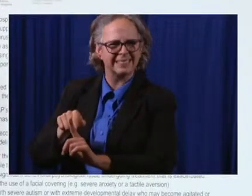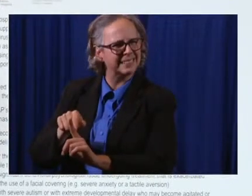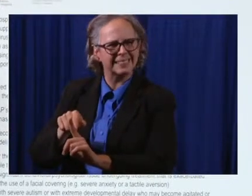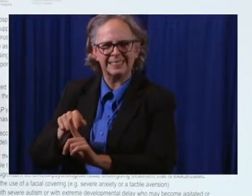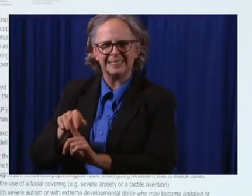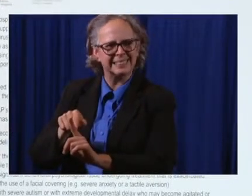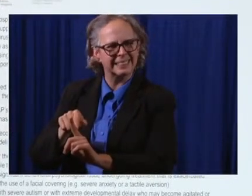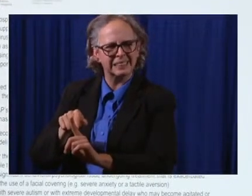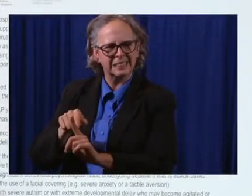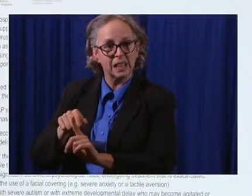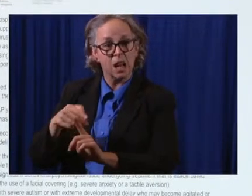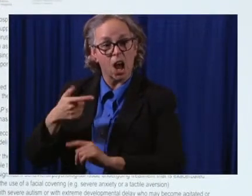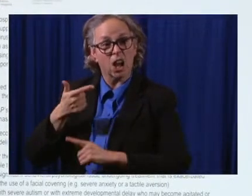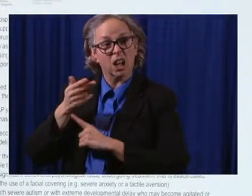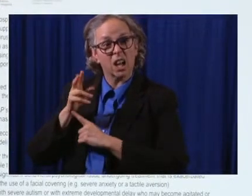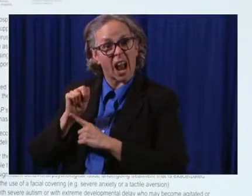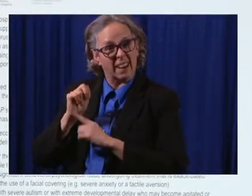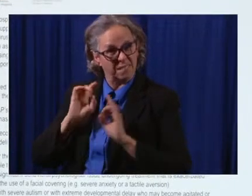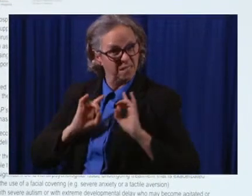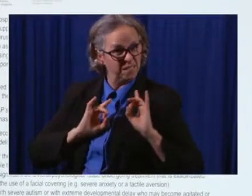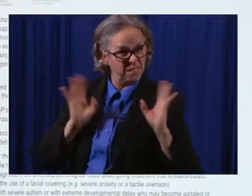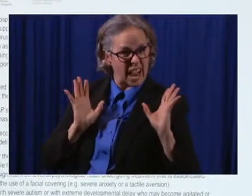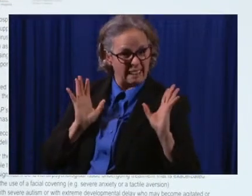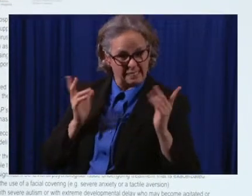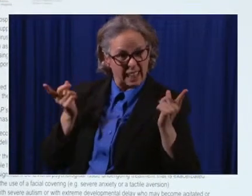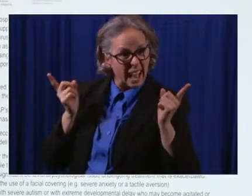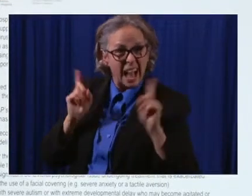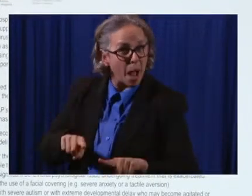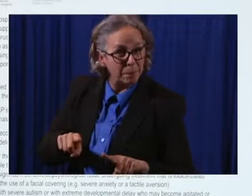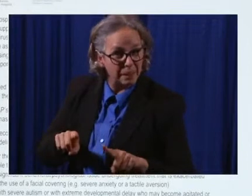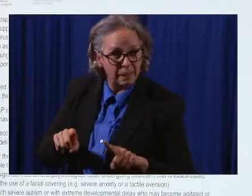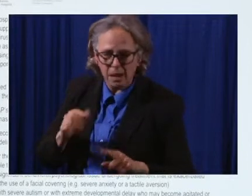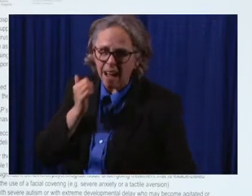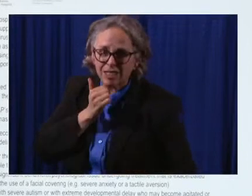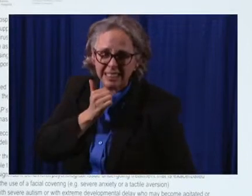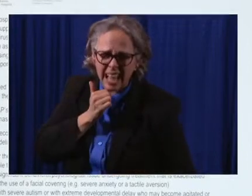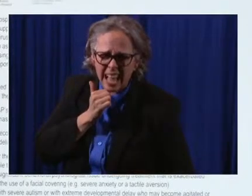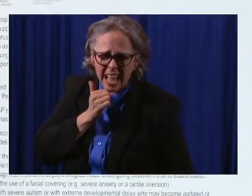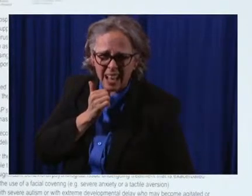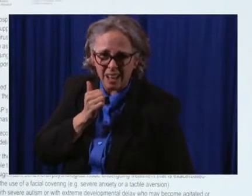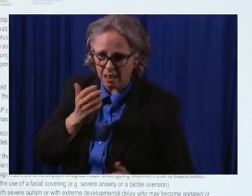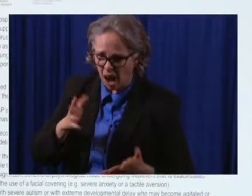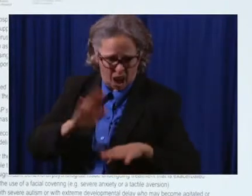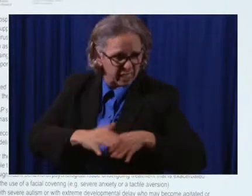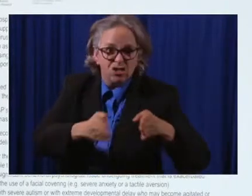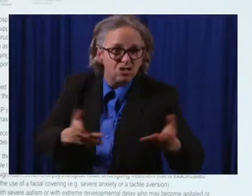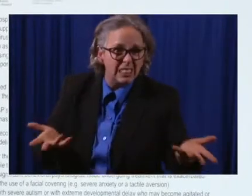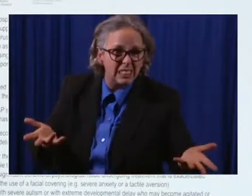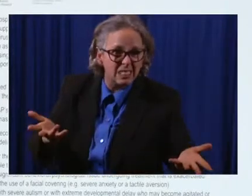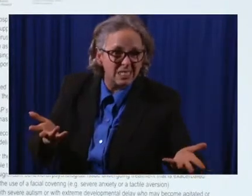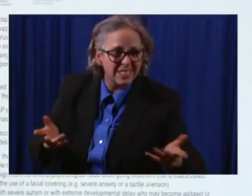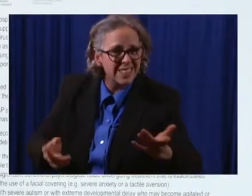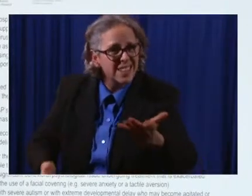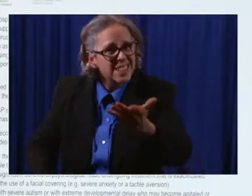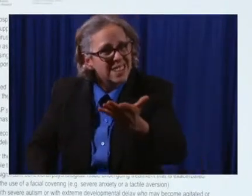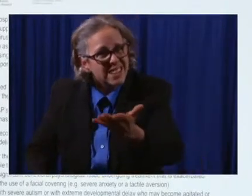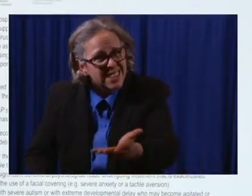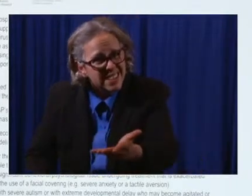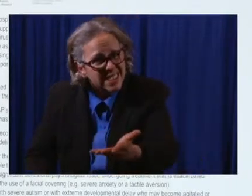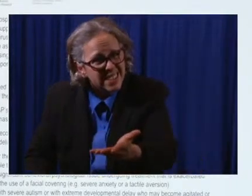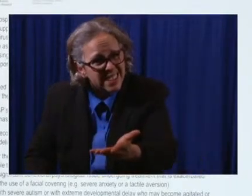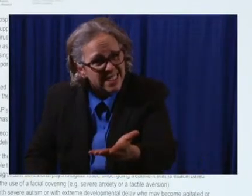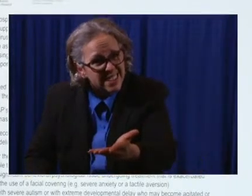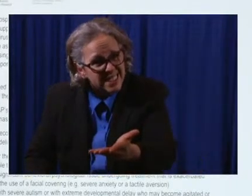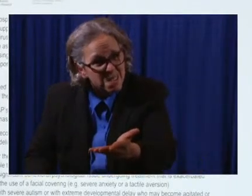that occurs on our streets every day in Ohio, predominantly, not exclusively, but predominantly in our